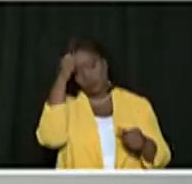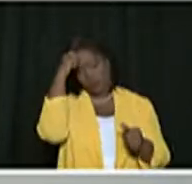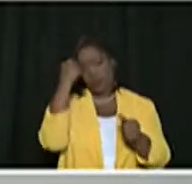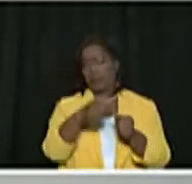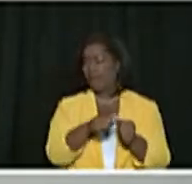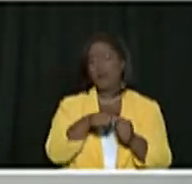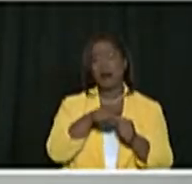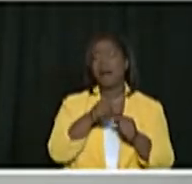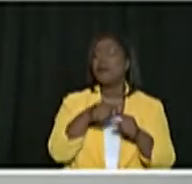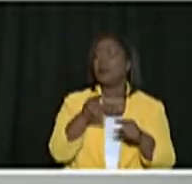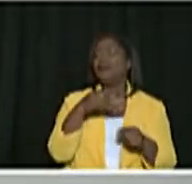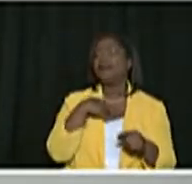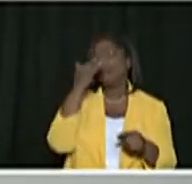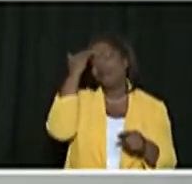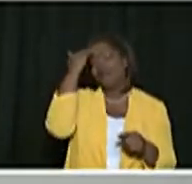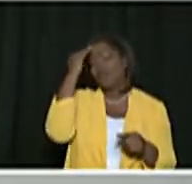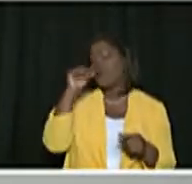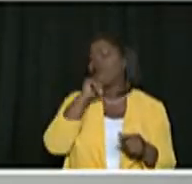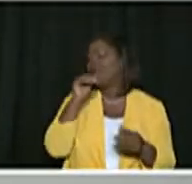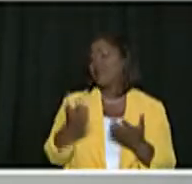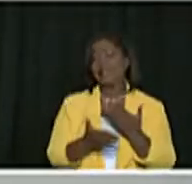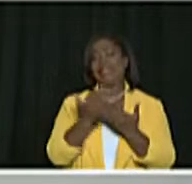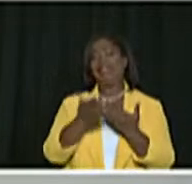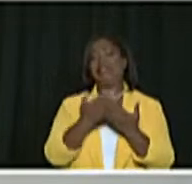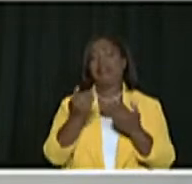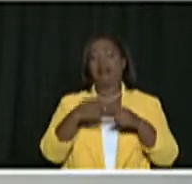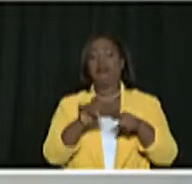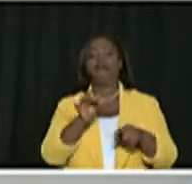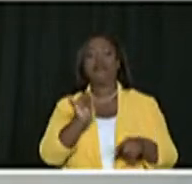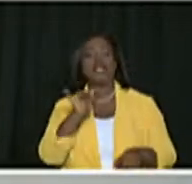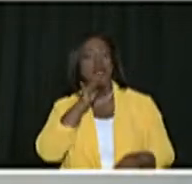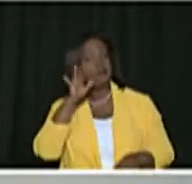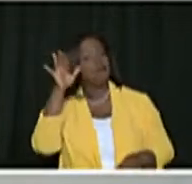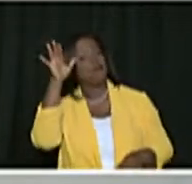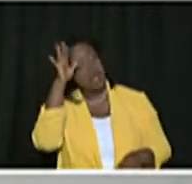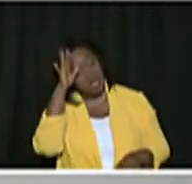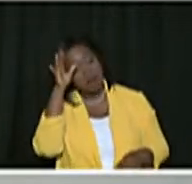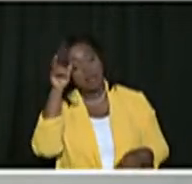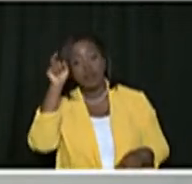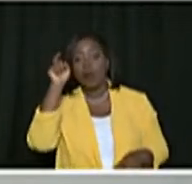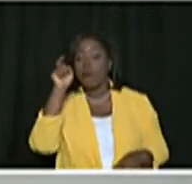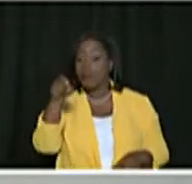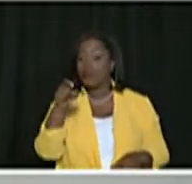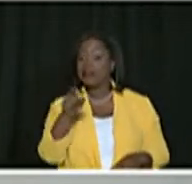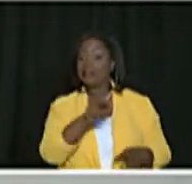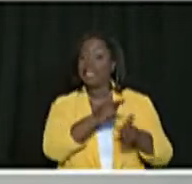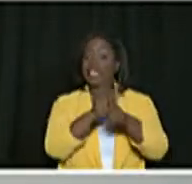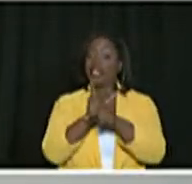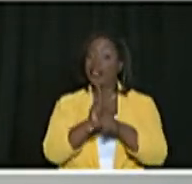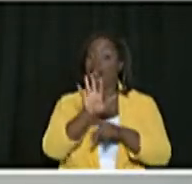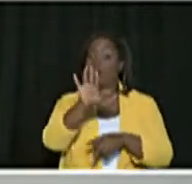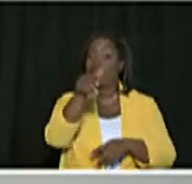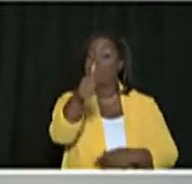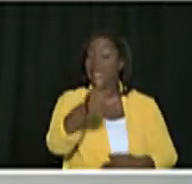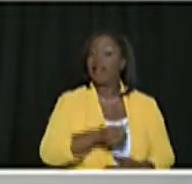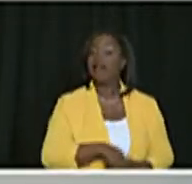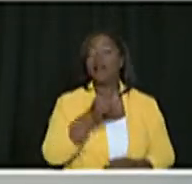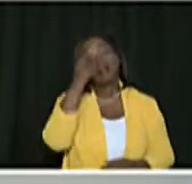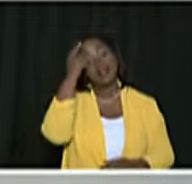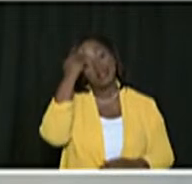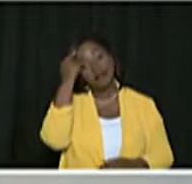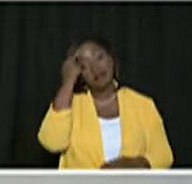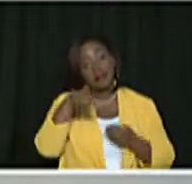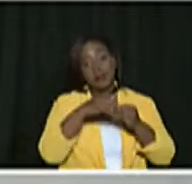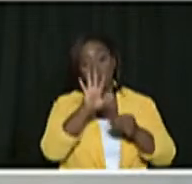us as caregivers, as parents, as guardians, that you have to take care of yourself, and you have to be thinking about yourself